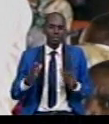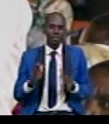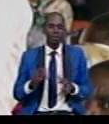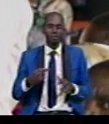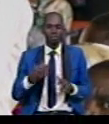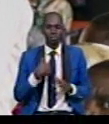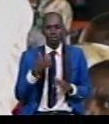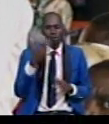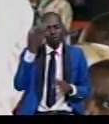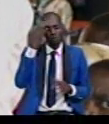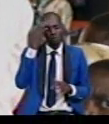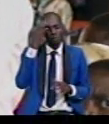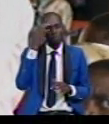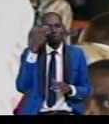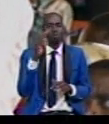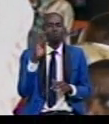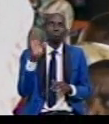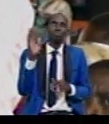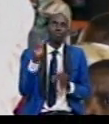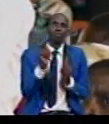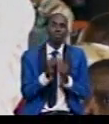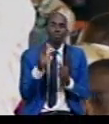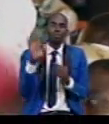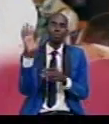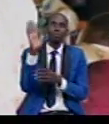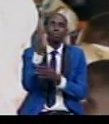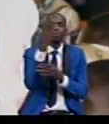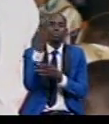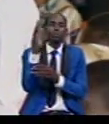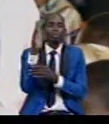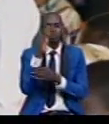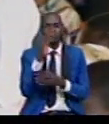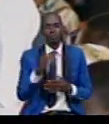let's know you finished.